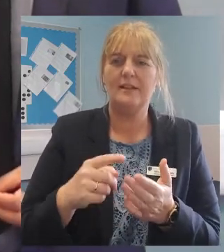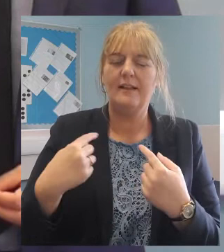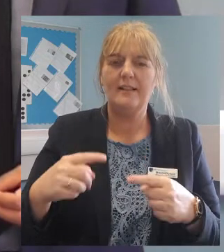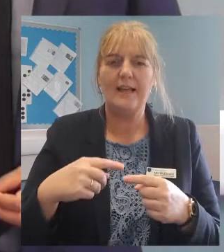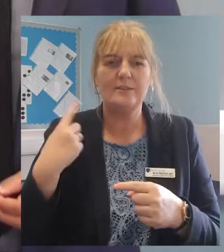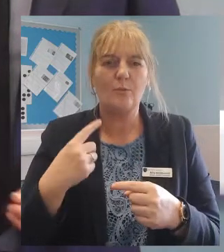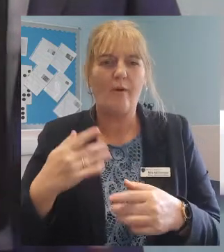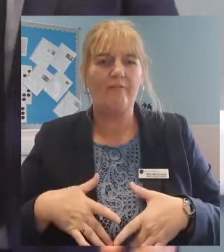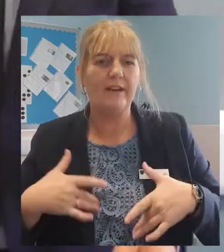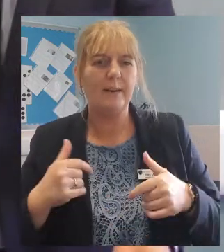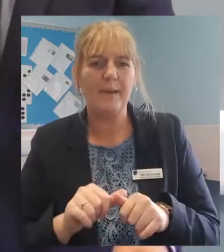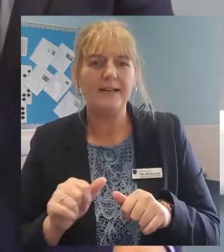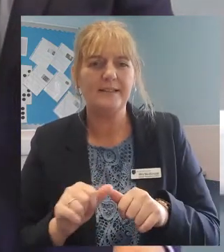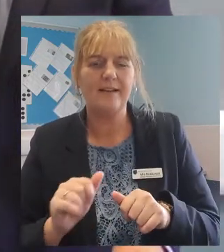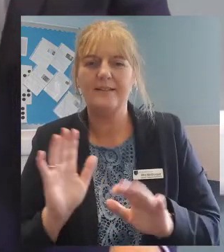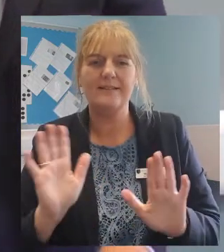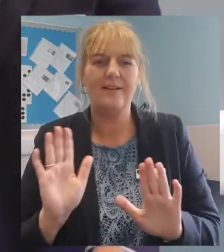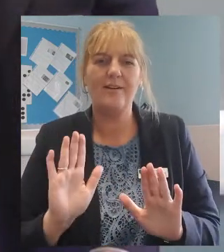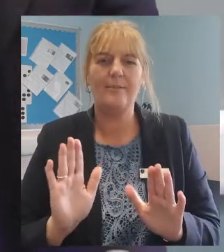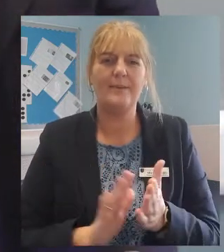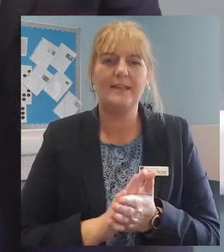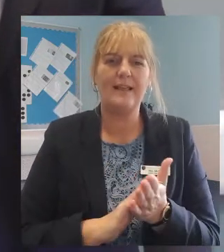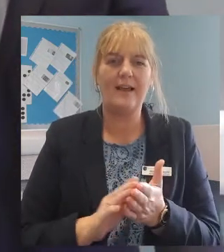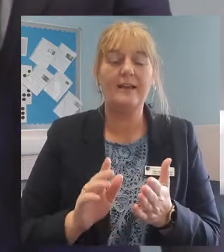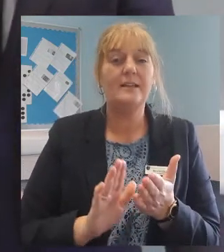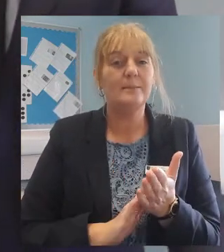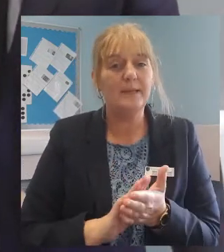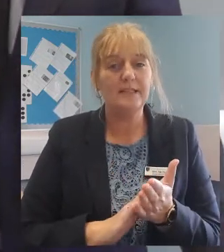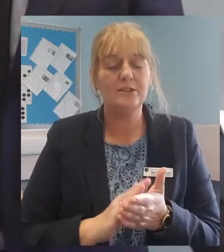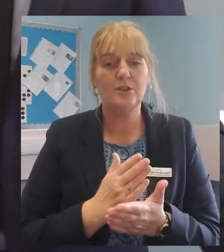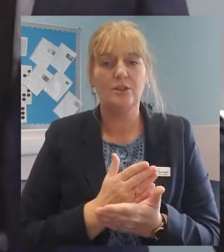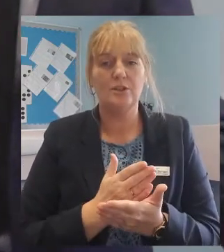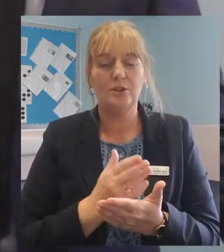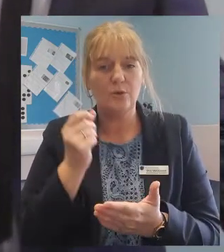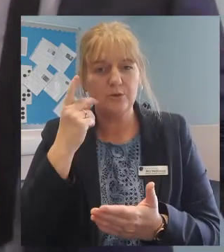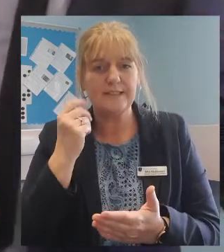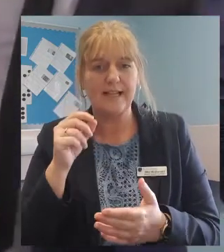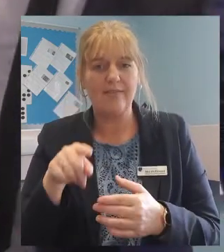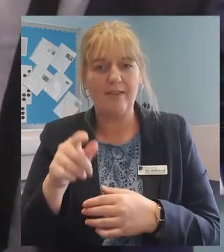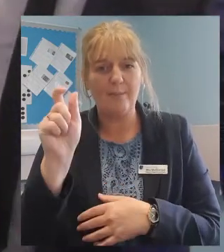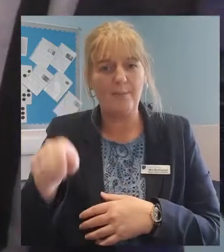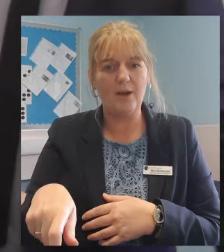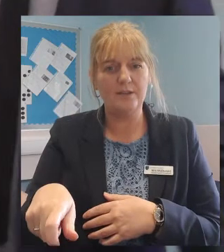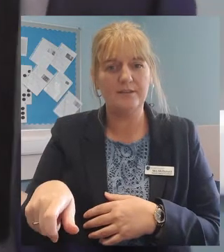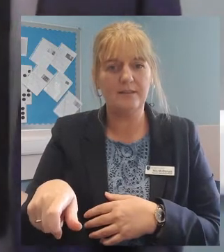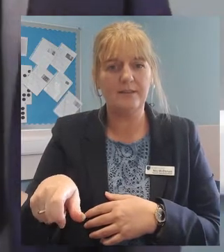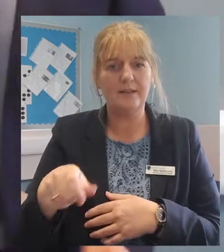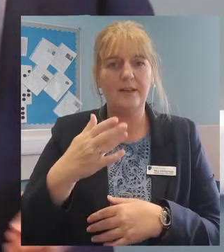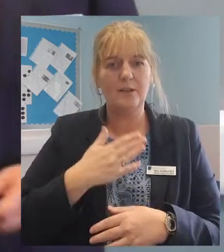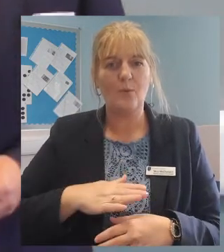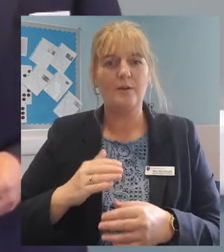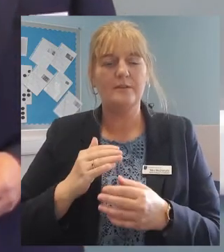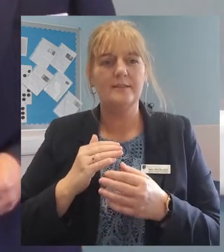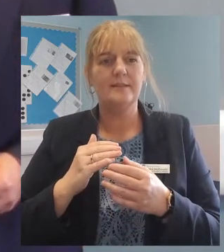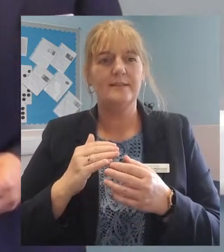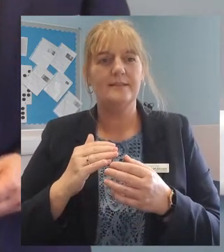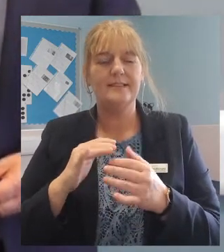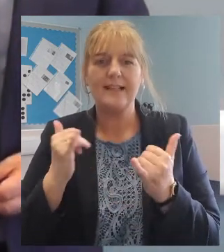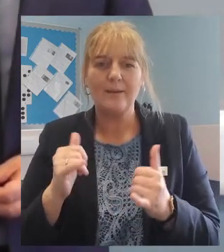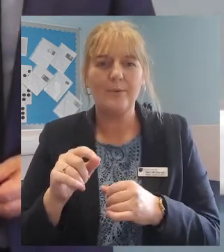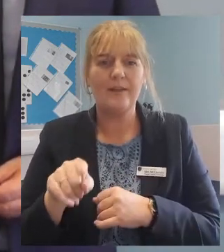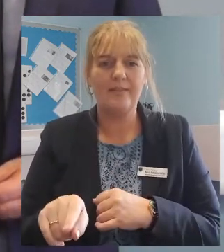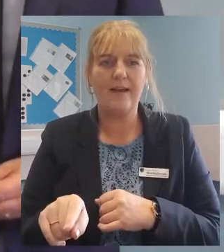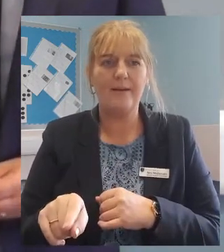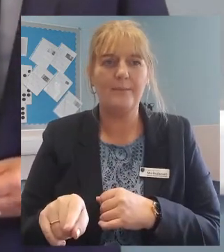your selfishness and try to enter into the other person's world. Now, in 1986,